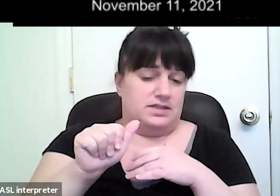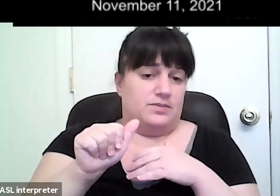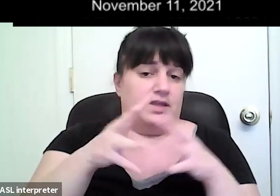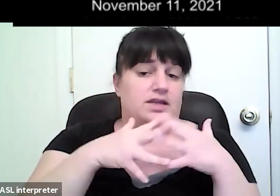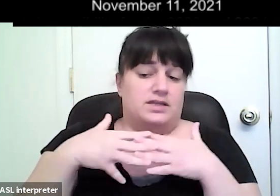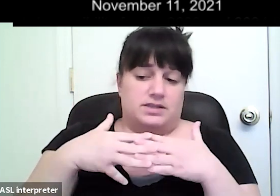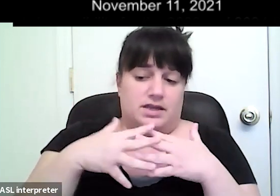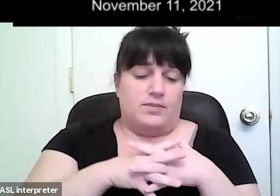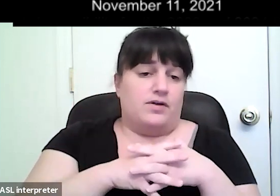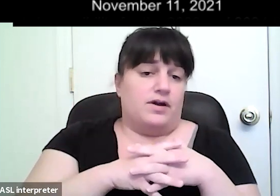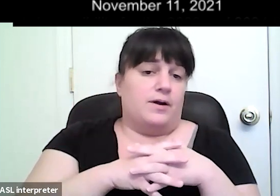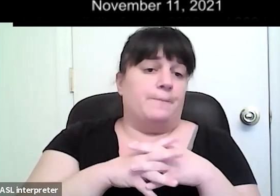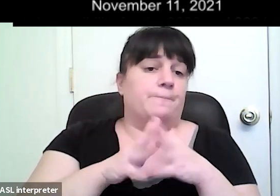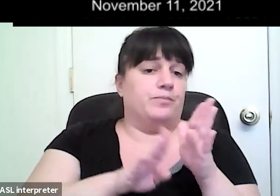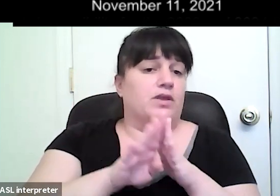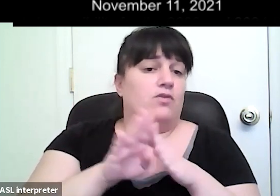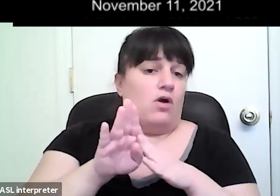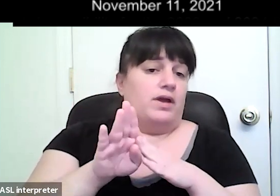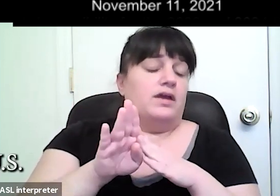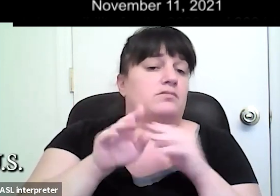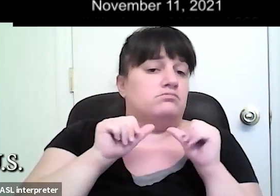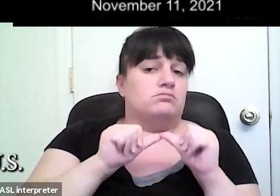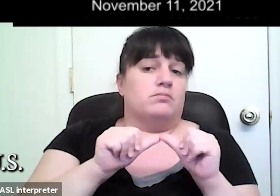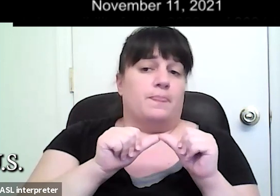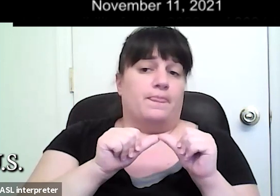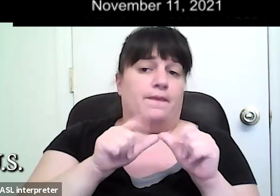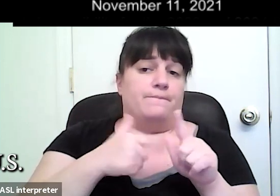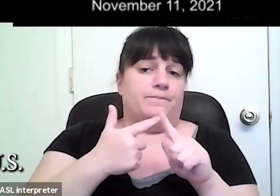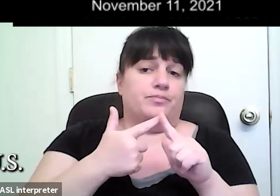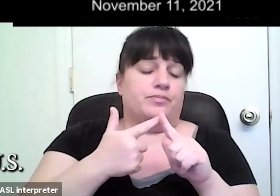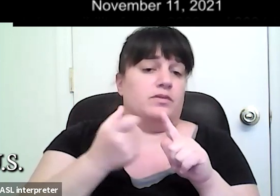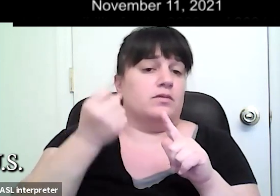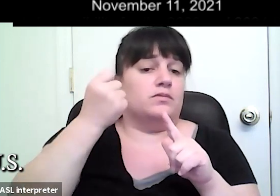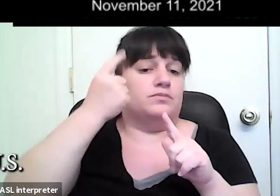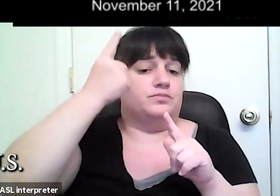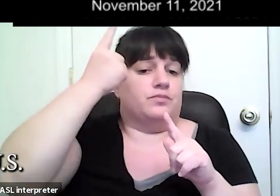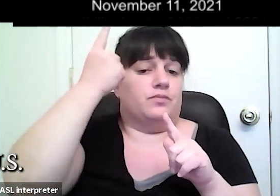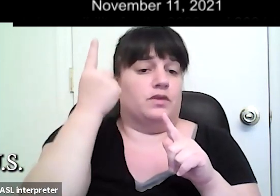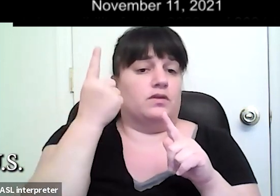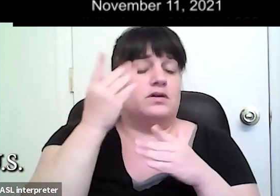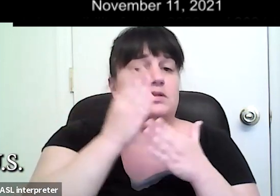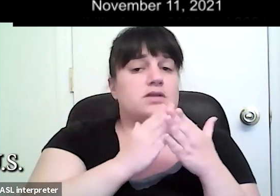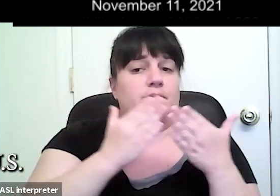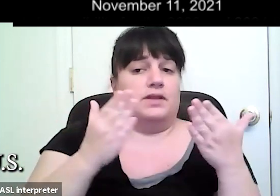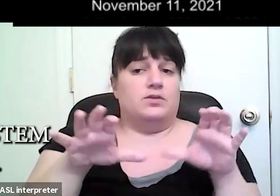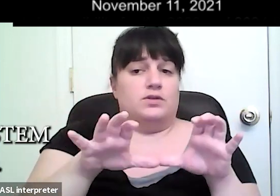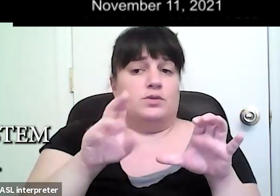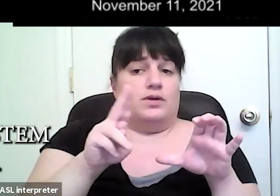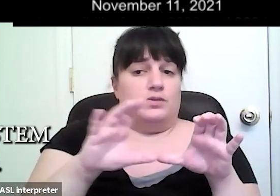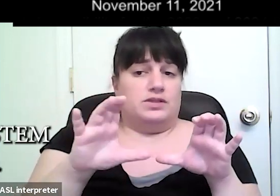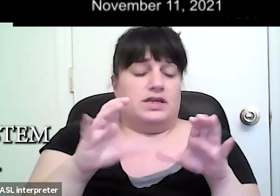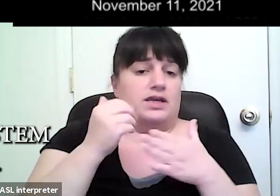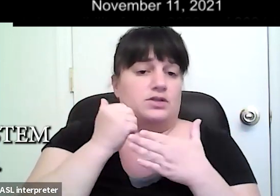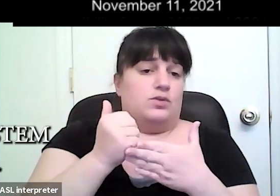US, and they are growing steadily. And then just understand some of the things we're doing at UC to